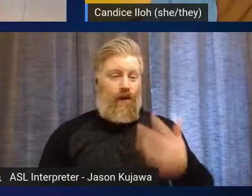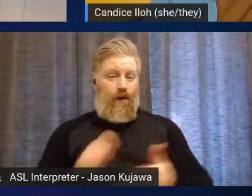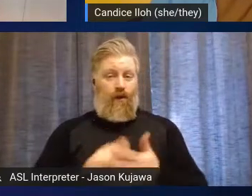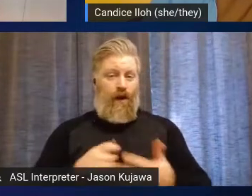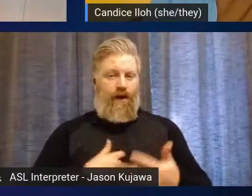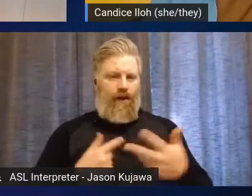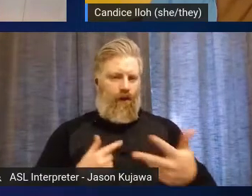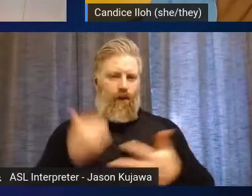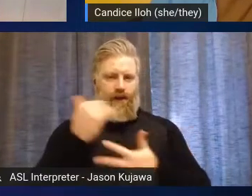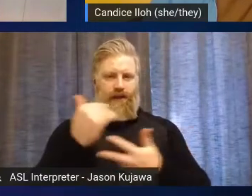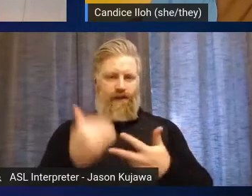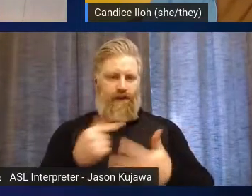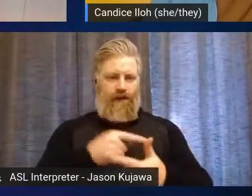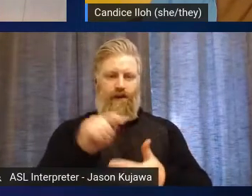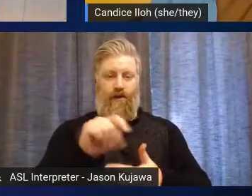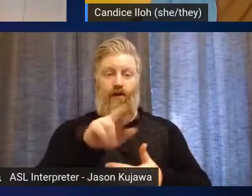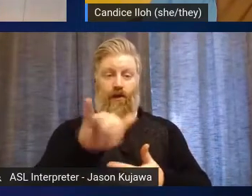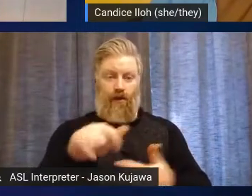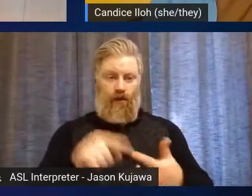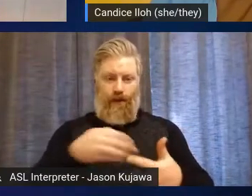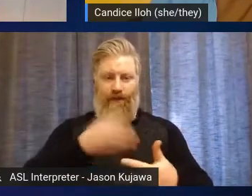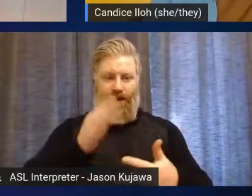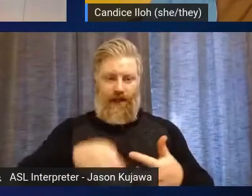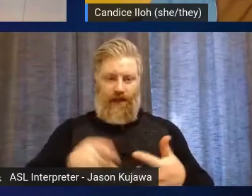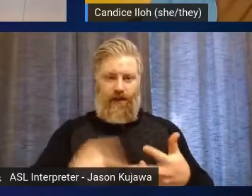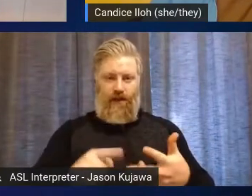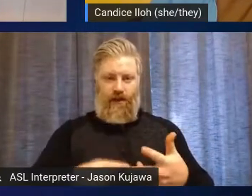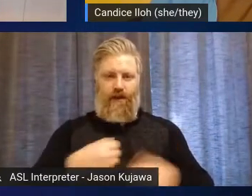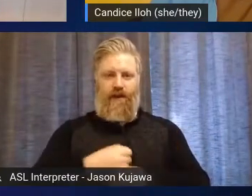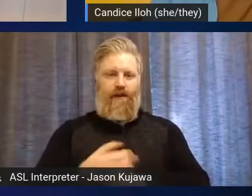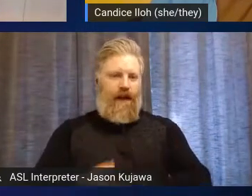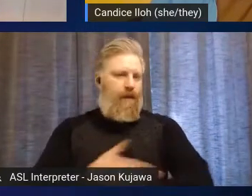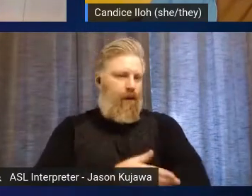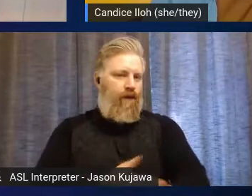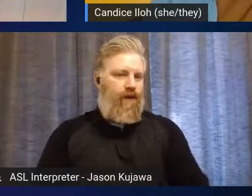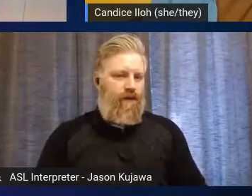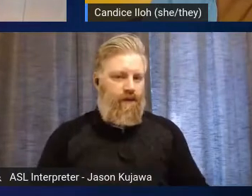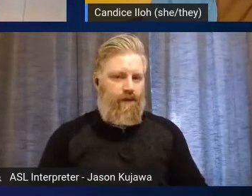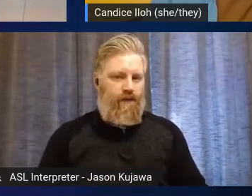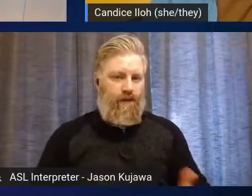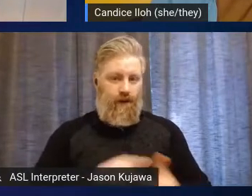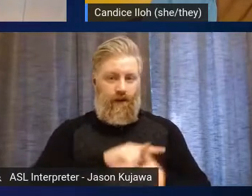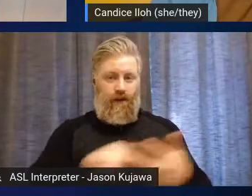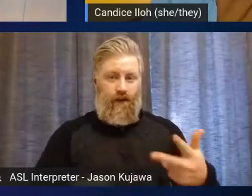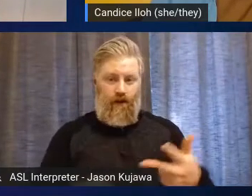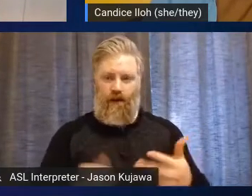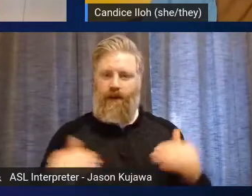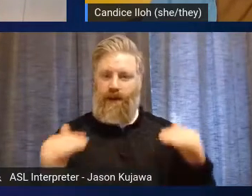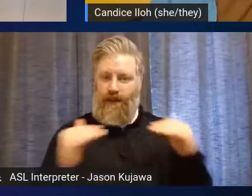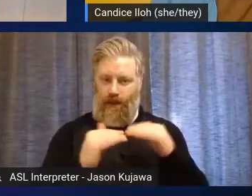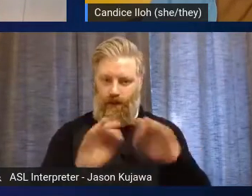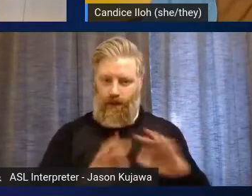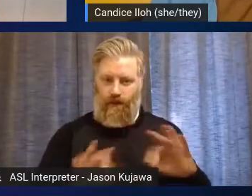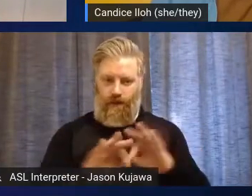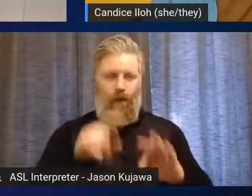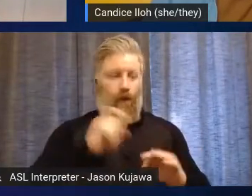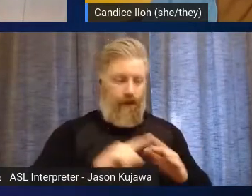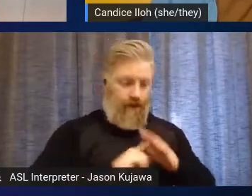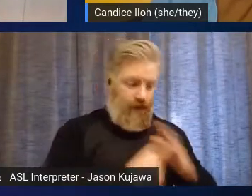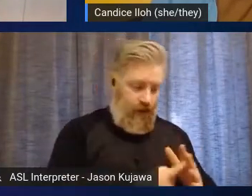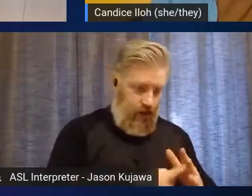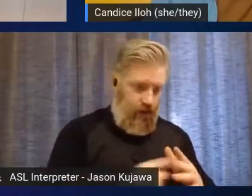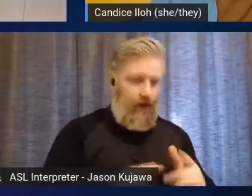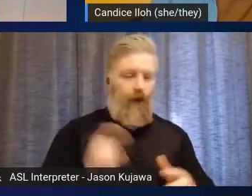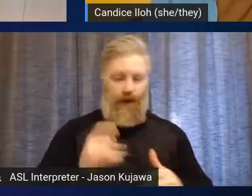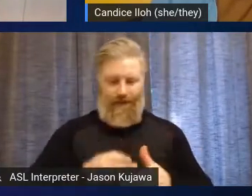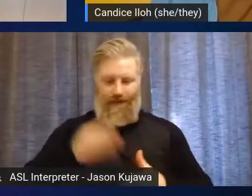say, try it out, finish it, and then make it better. And all three of those are equally important. You got to start, and then you got to